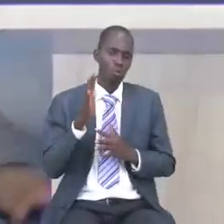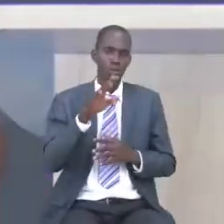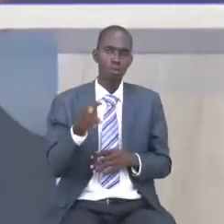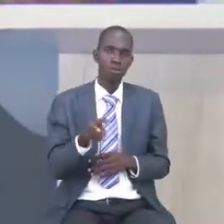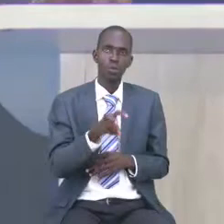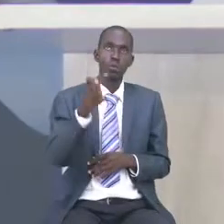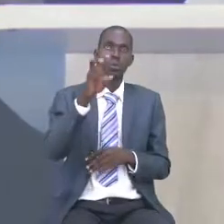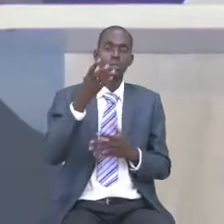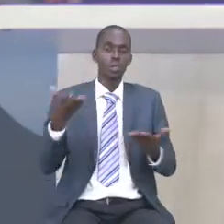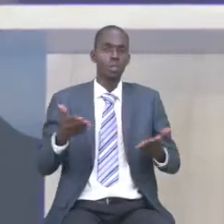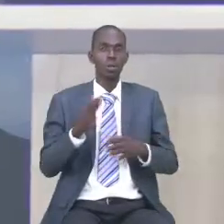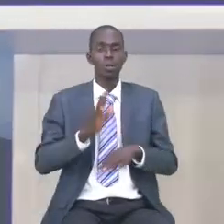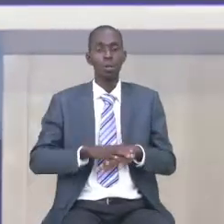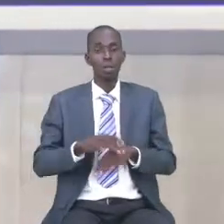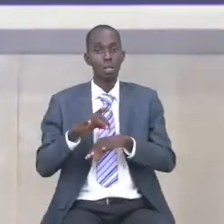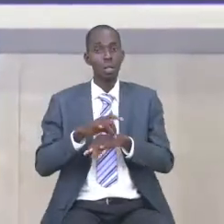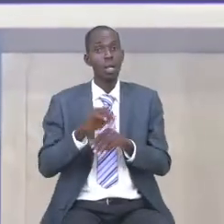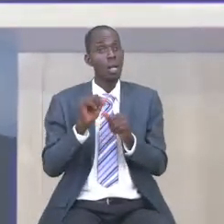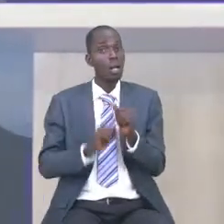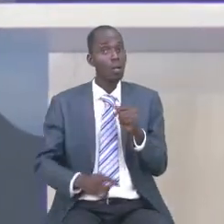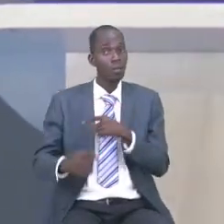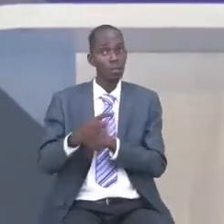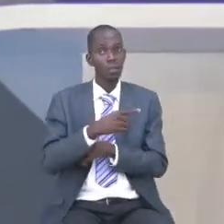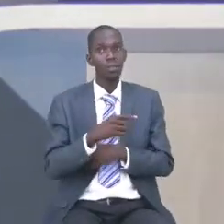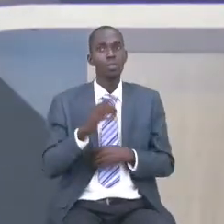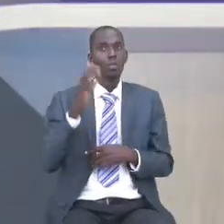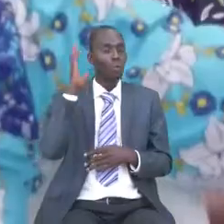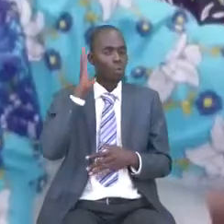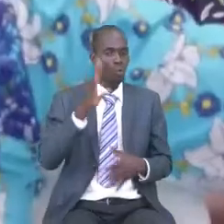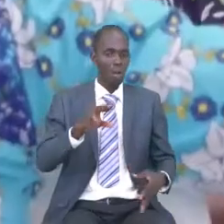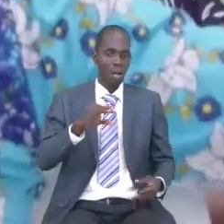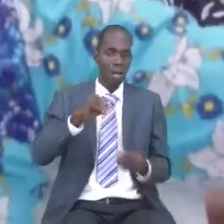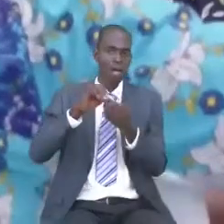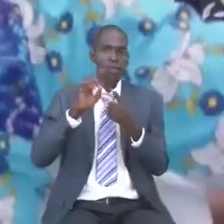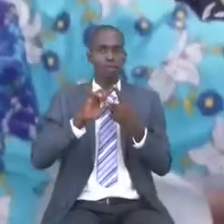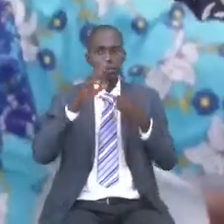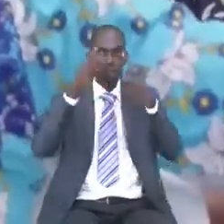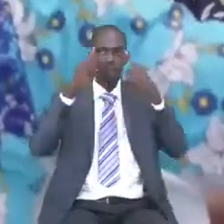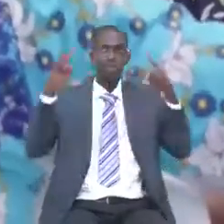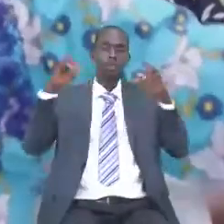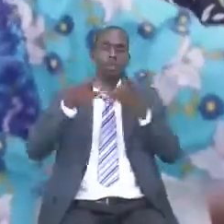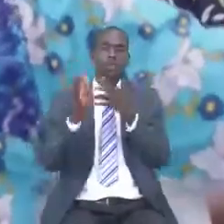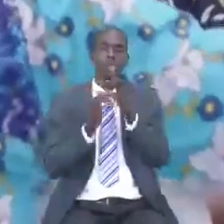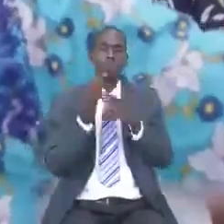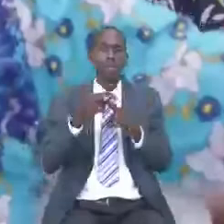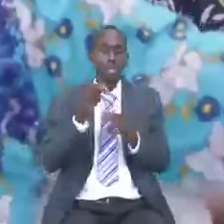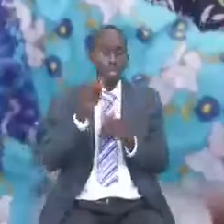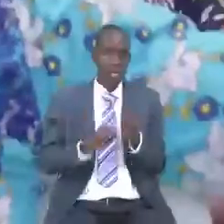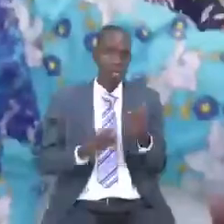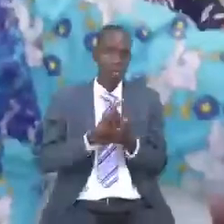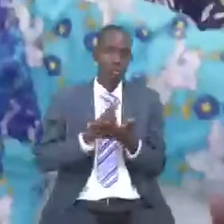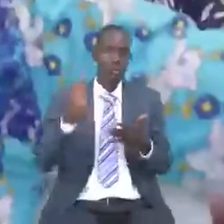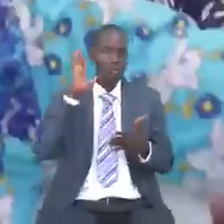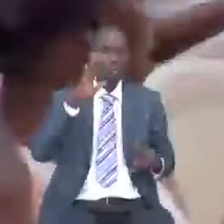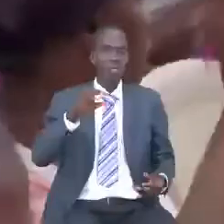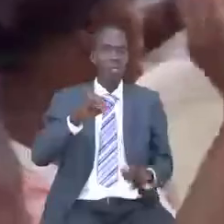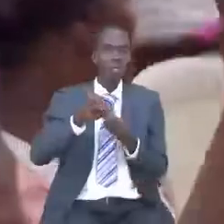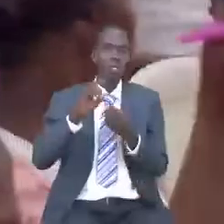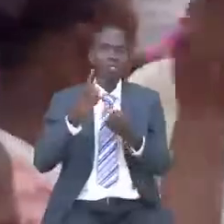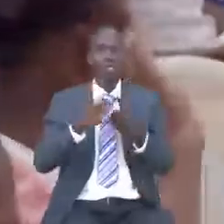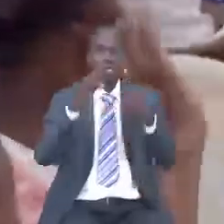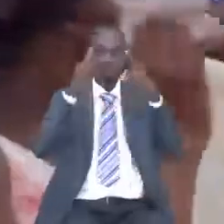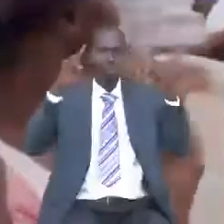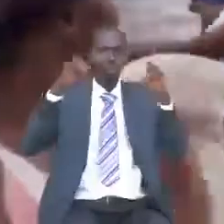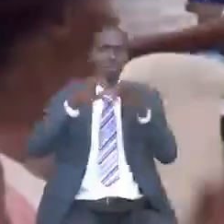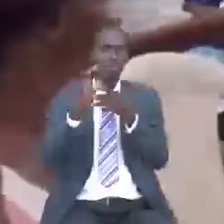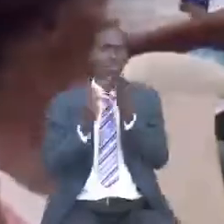on earth. Every day will add to your success. Every week will add to your success.